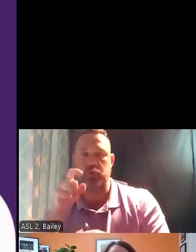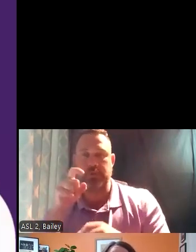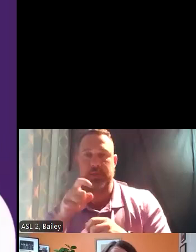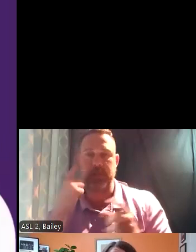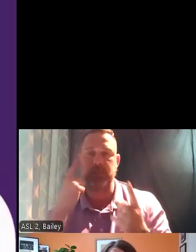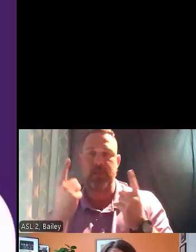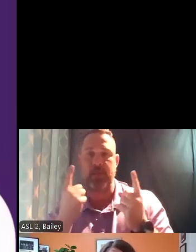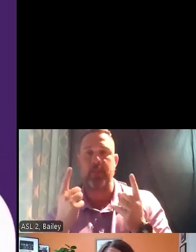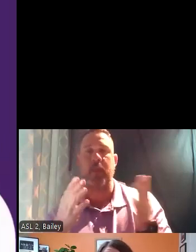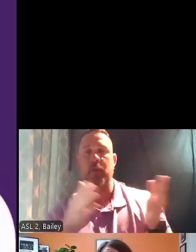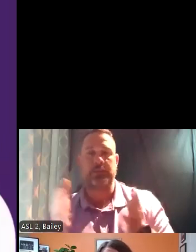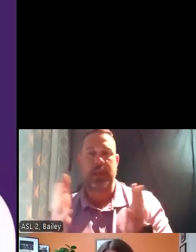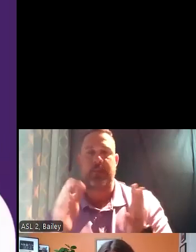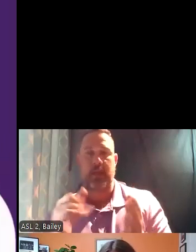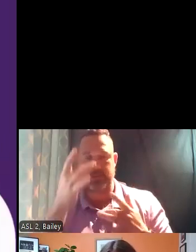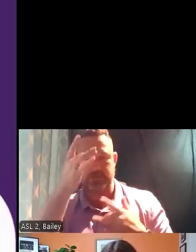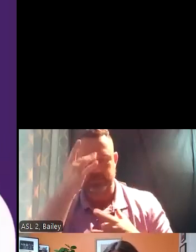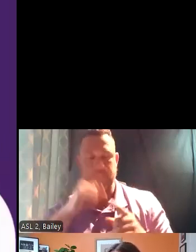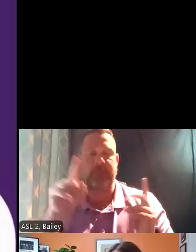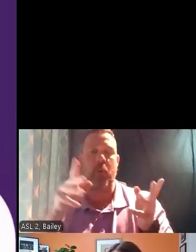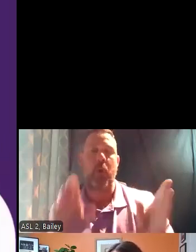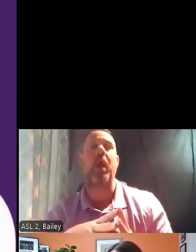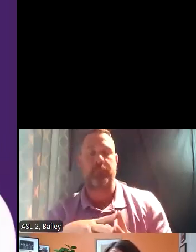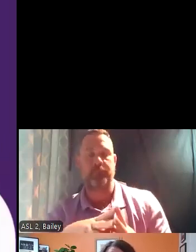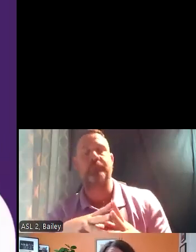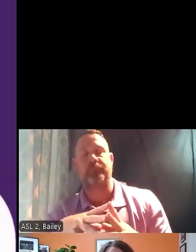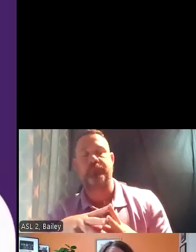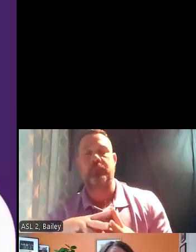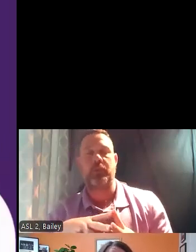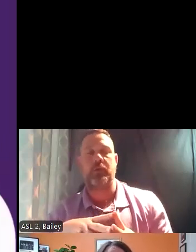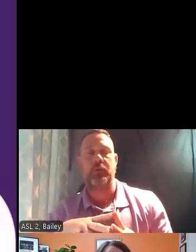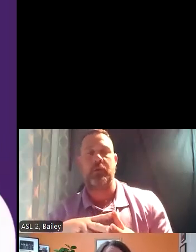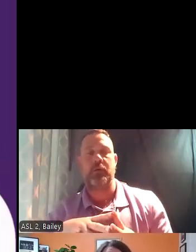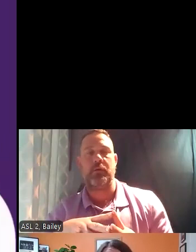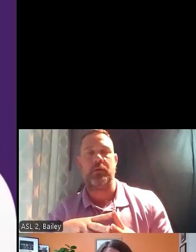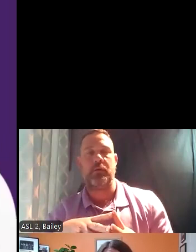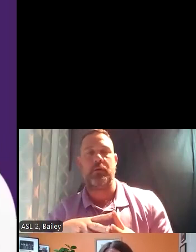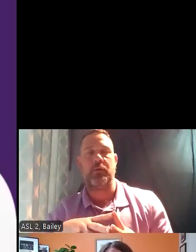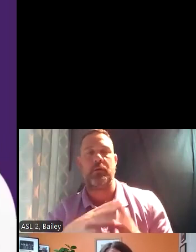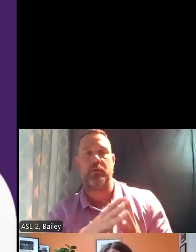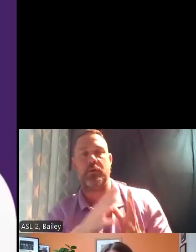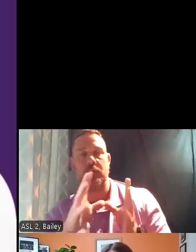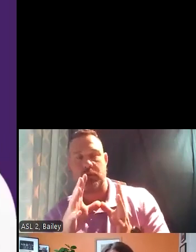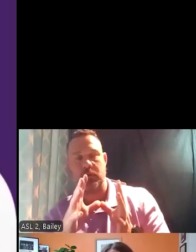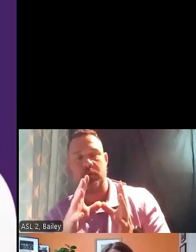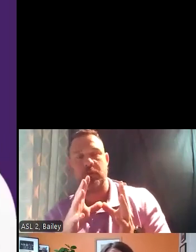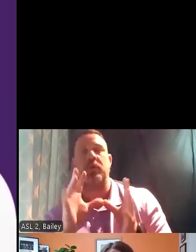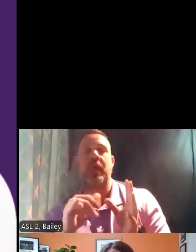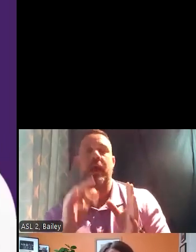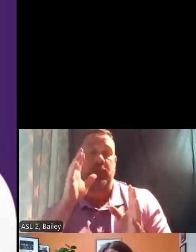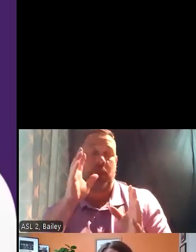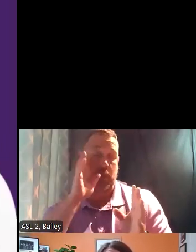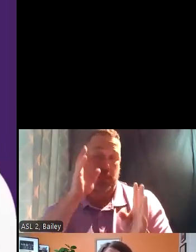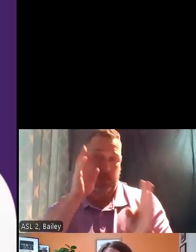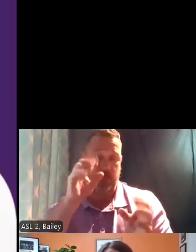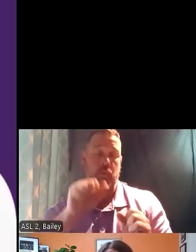about navigating this disease in a different way. Next slide, please. So that is how we came up with